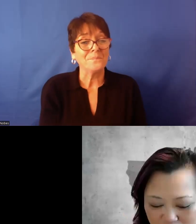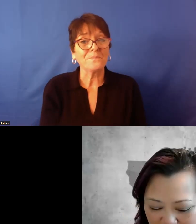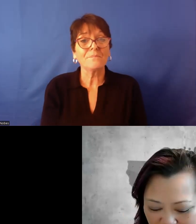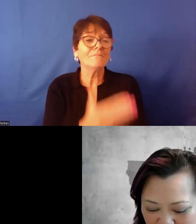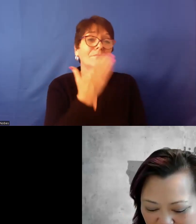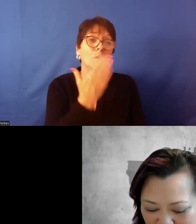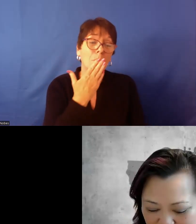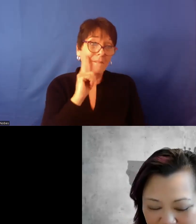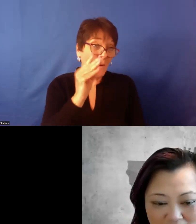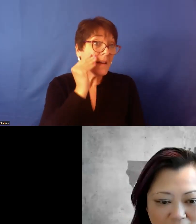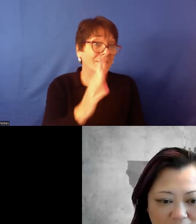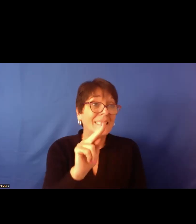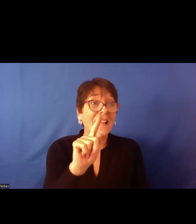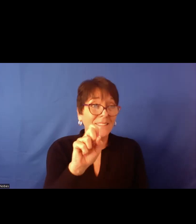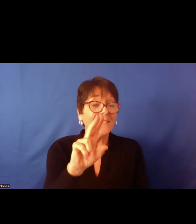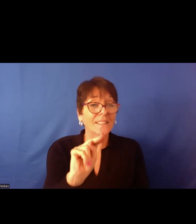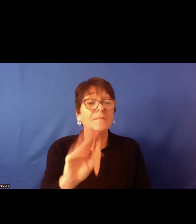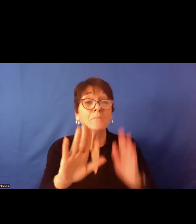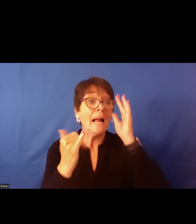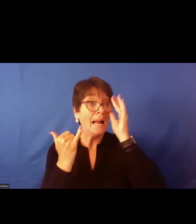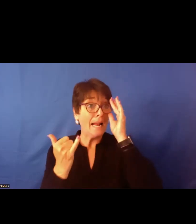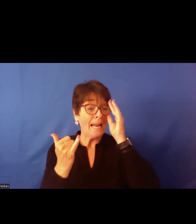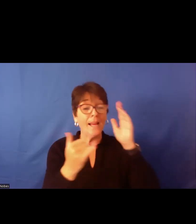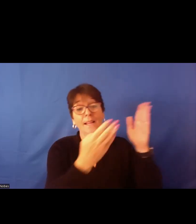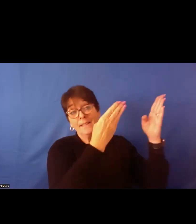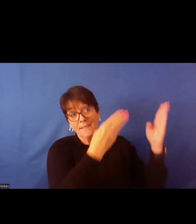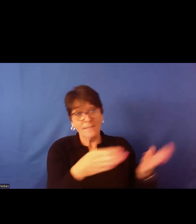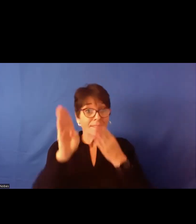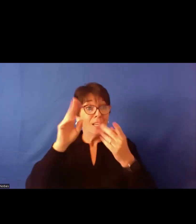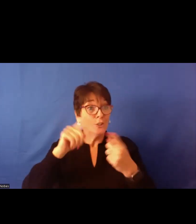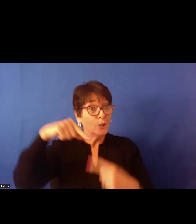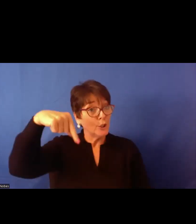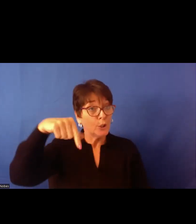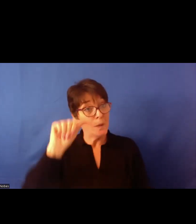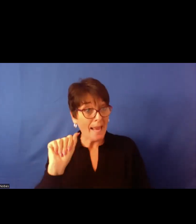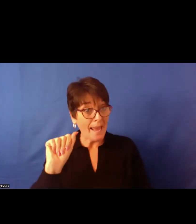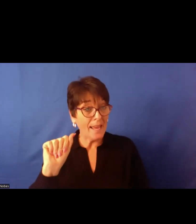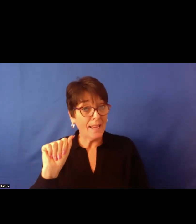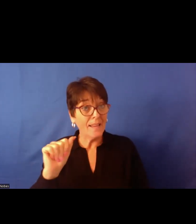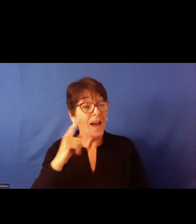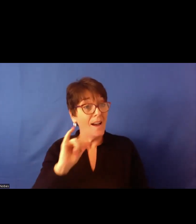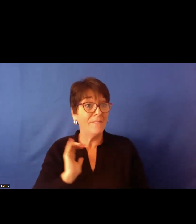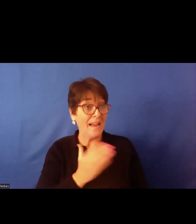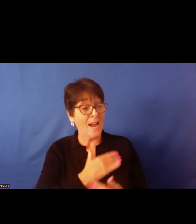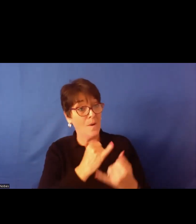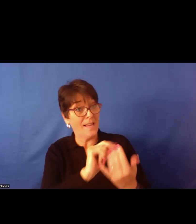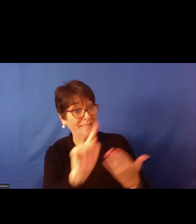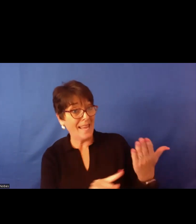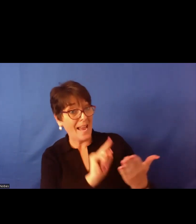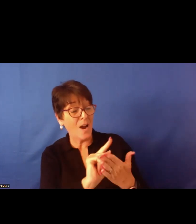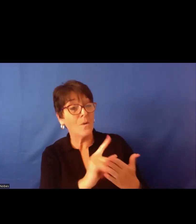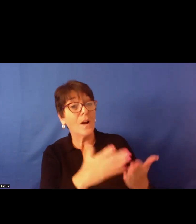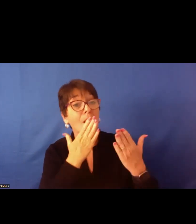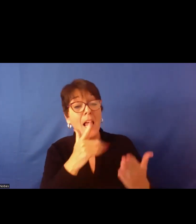Great, thank you for that information, Nelson. So now we're going to move over to our Q&A portion of the hour. So thank you all that